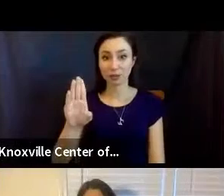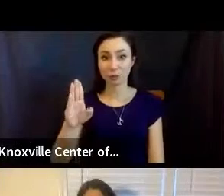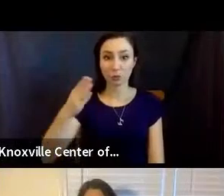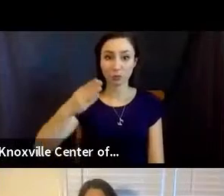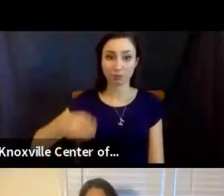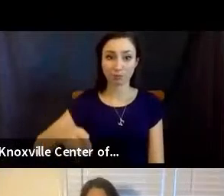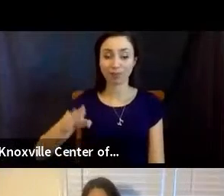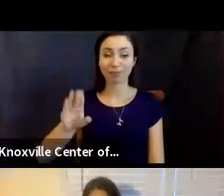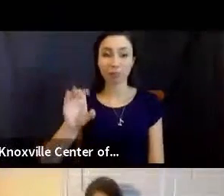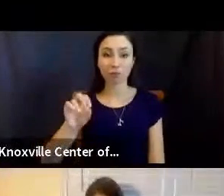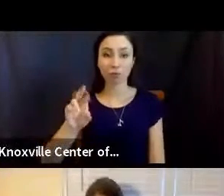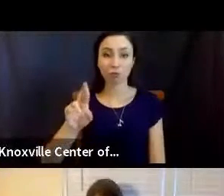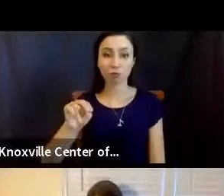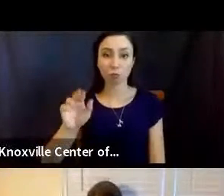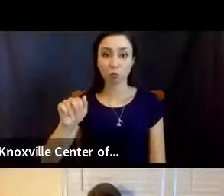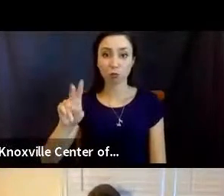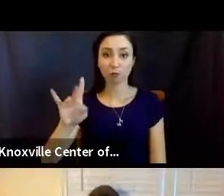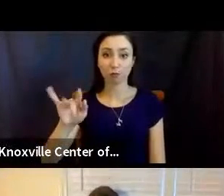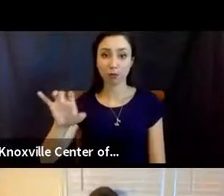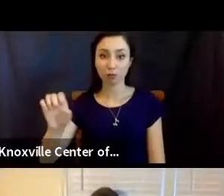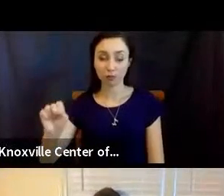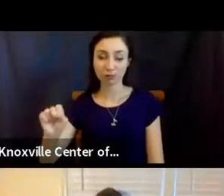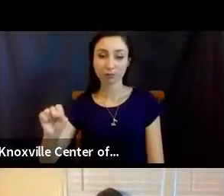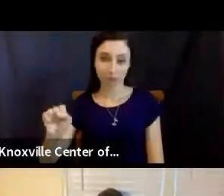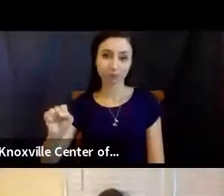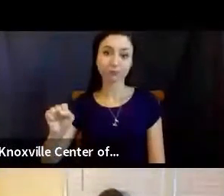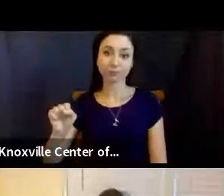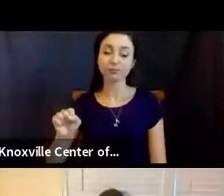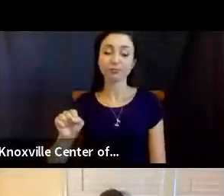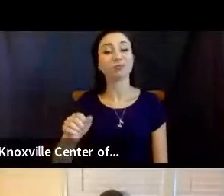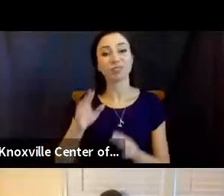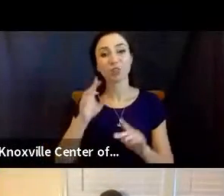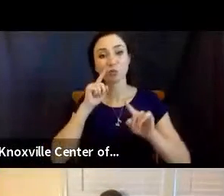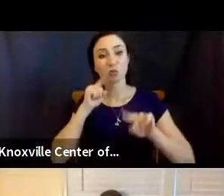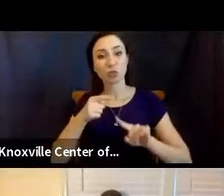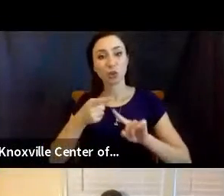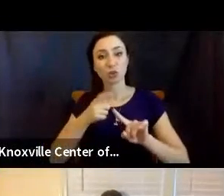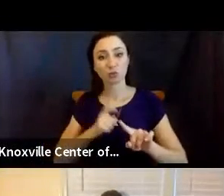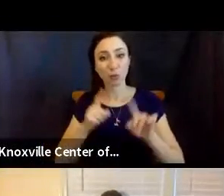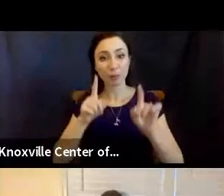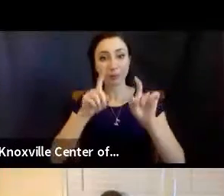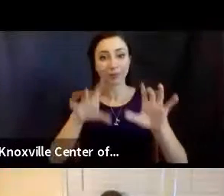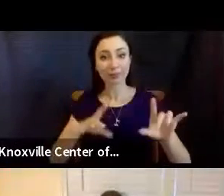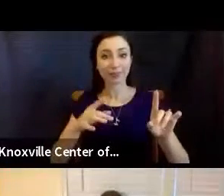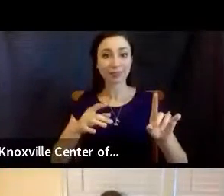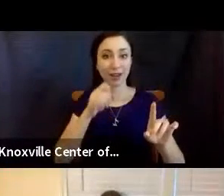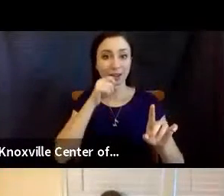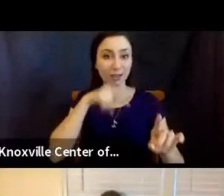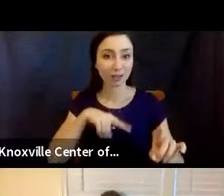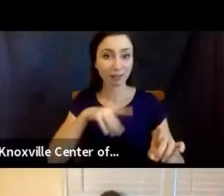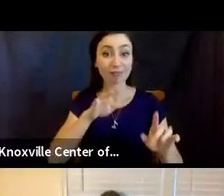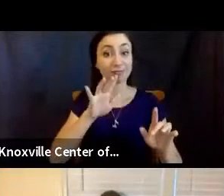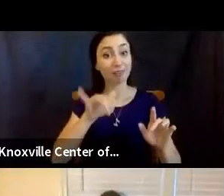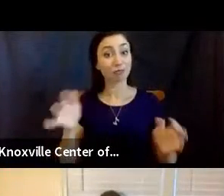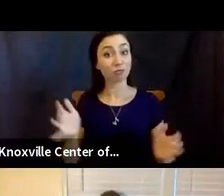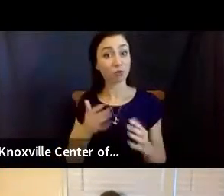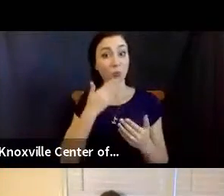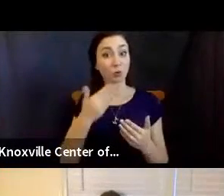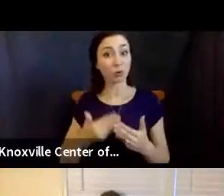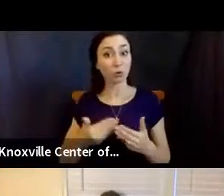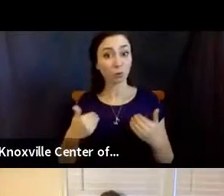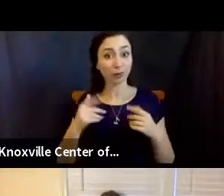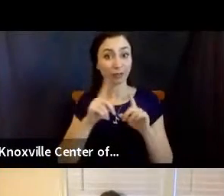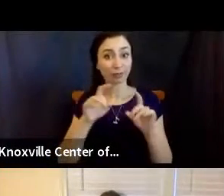utk.edu/coronavirus. The results of our community saliva testing so far have been encouraging, but we can't become